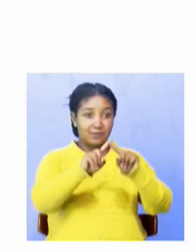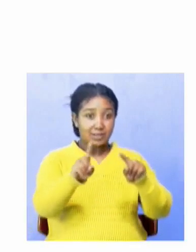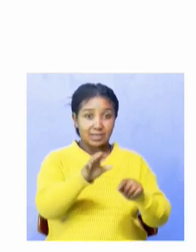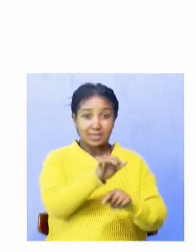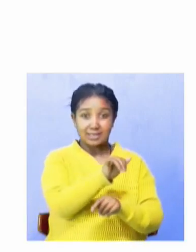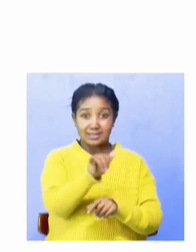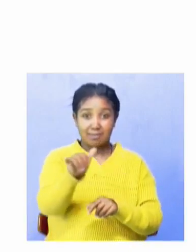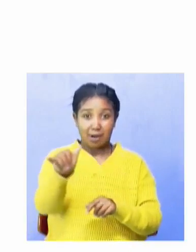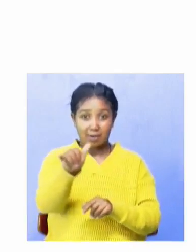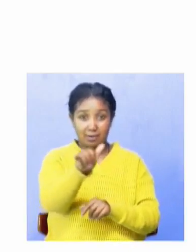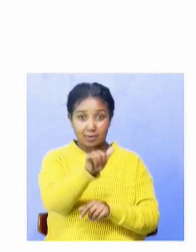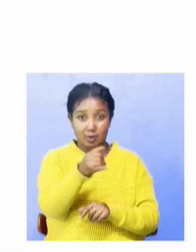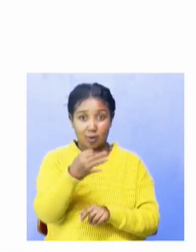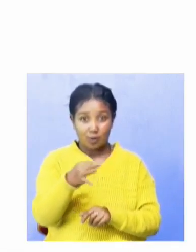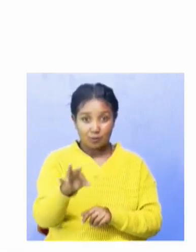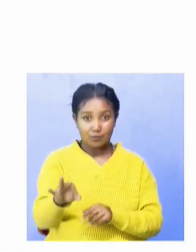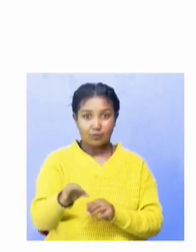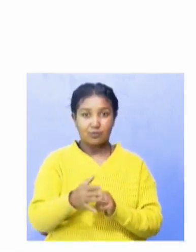Similarity of